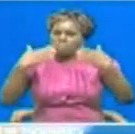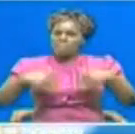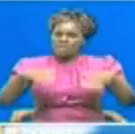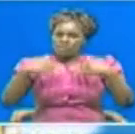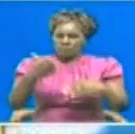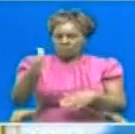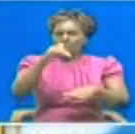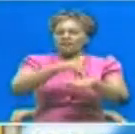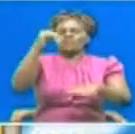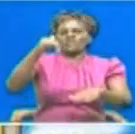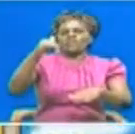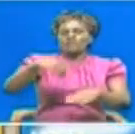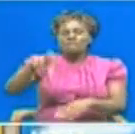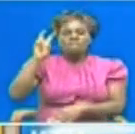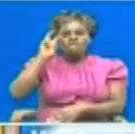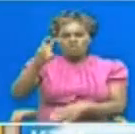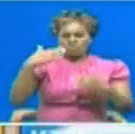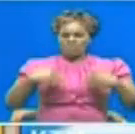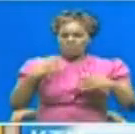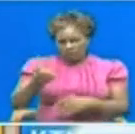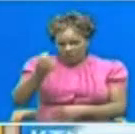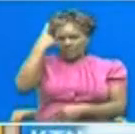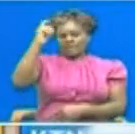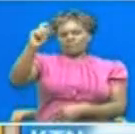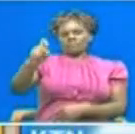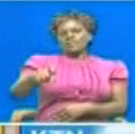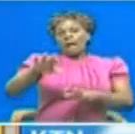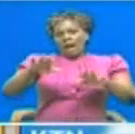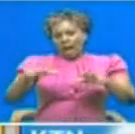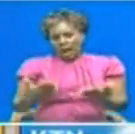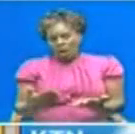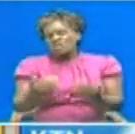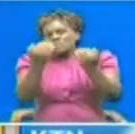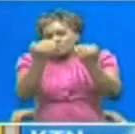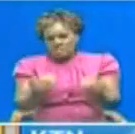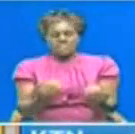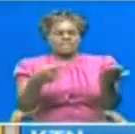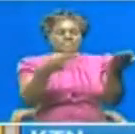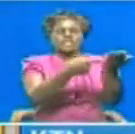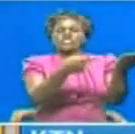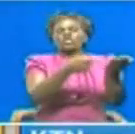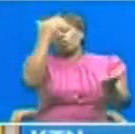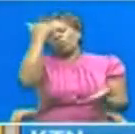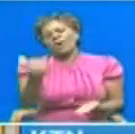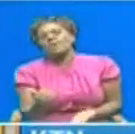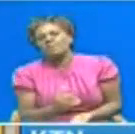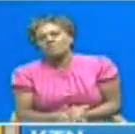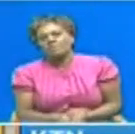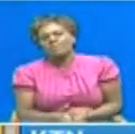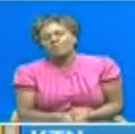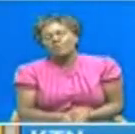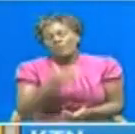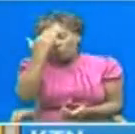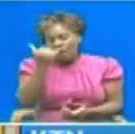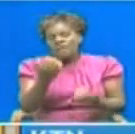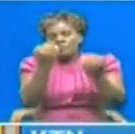who are being affected, the viewers, to understand why exactly do we need to have this switch? Why